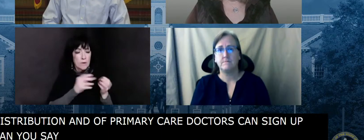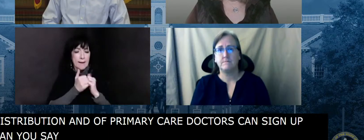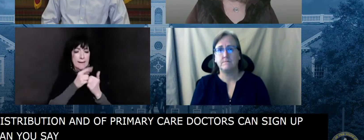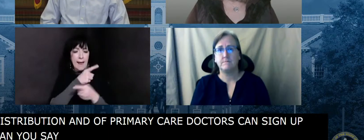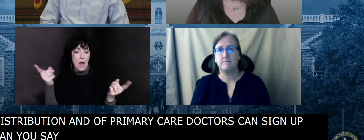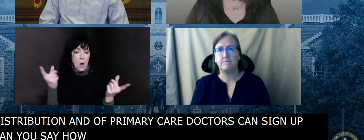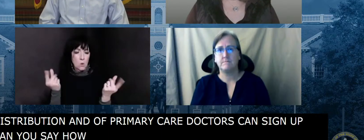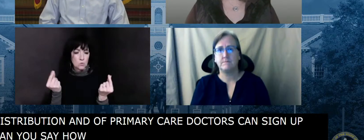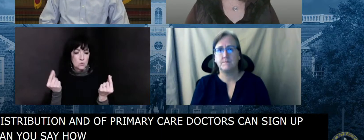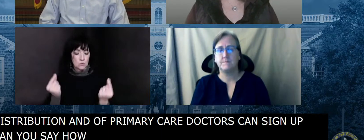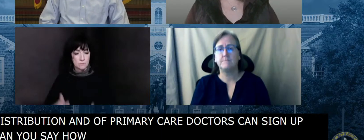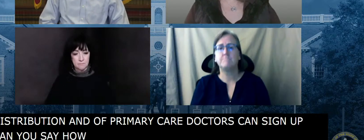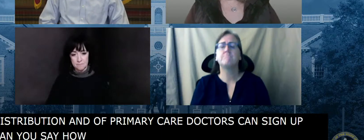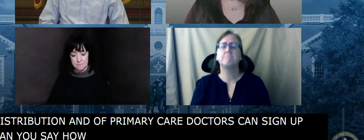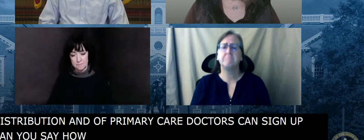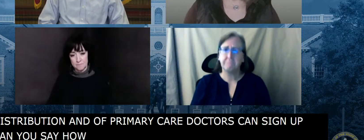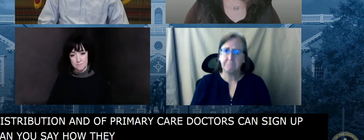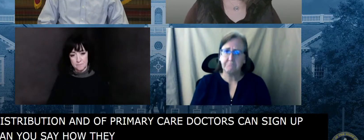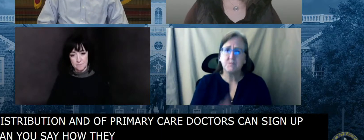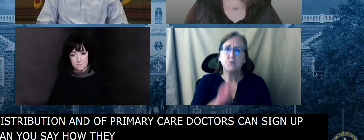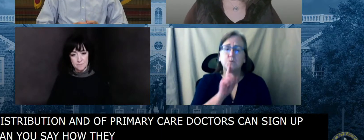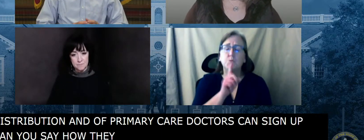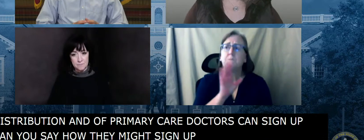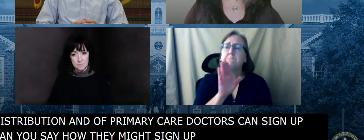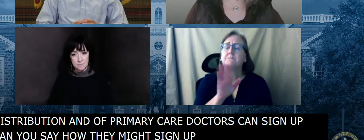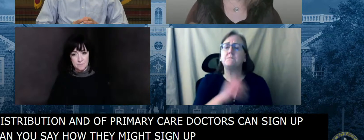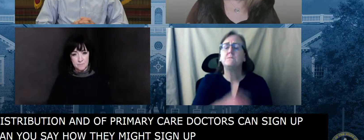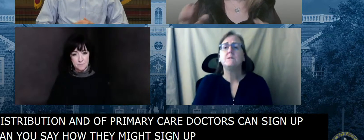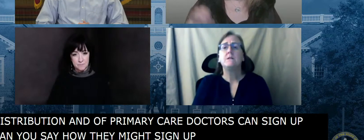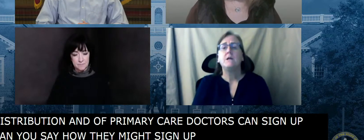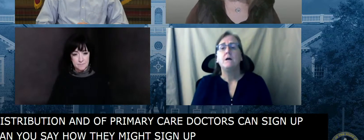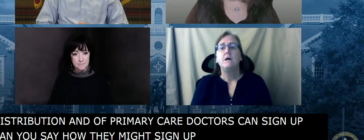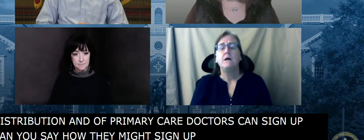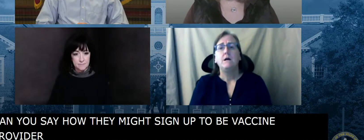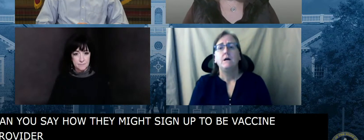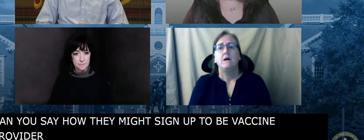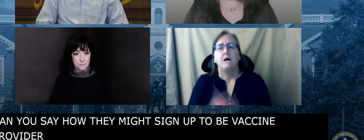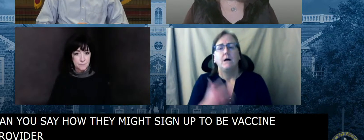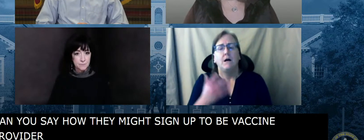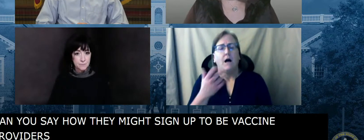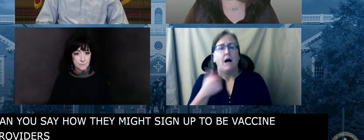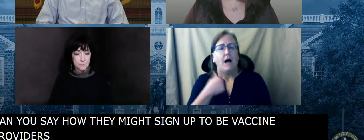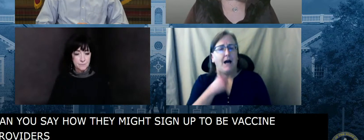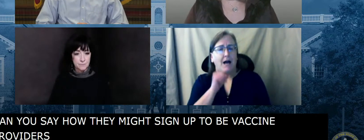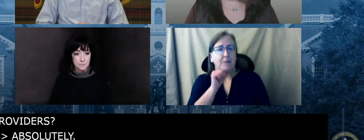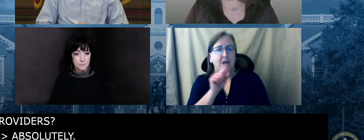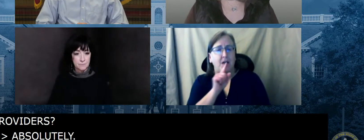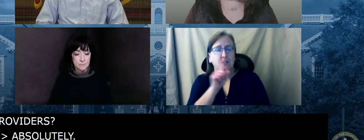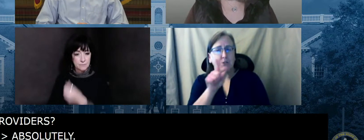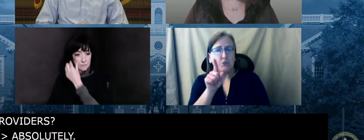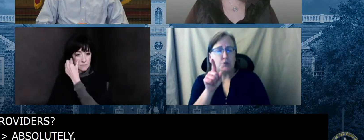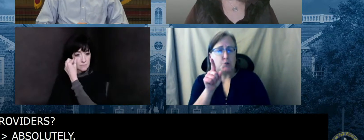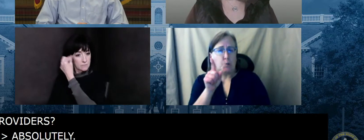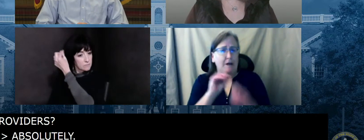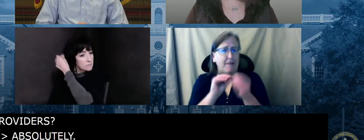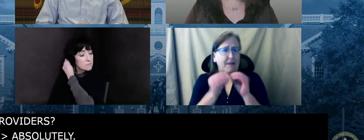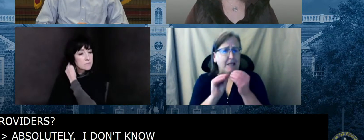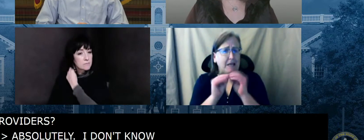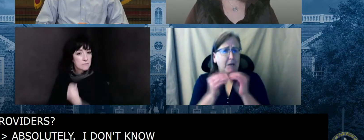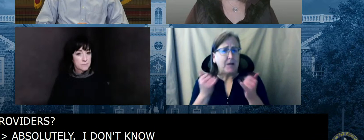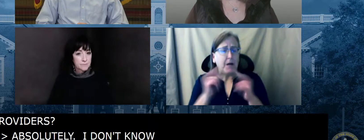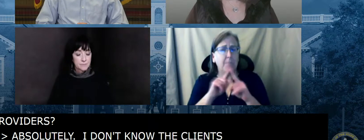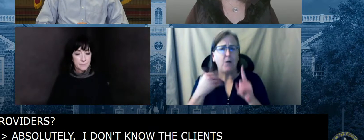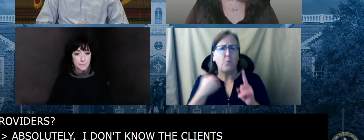providers? Yeah, absolutely. So I don't know the count at this point, but last time I looked, we had